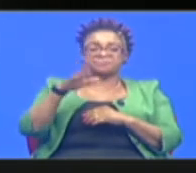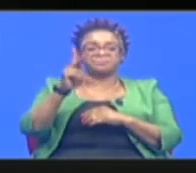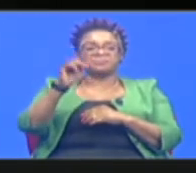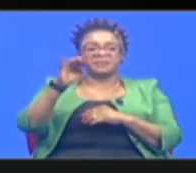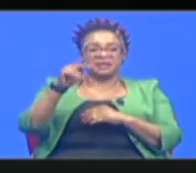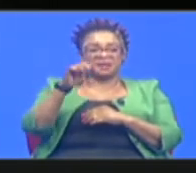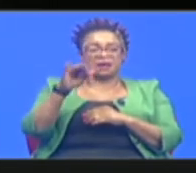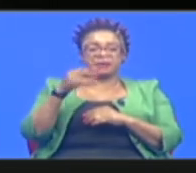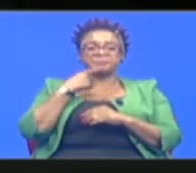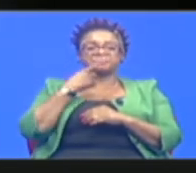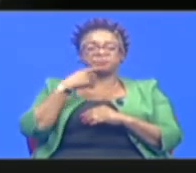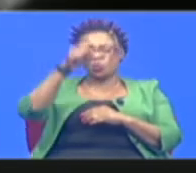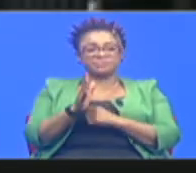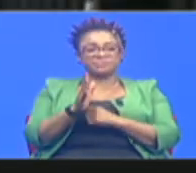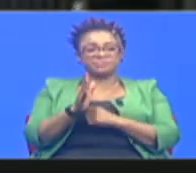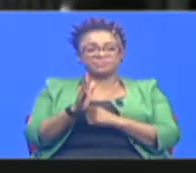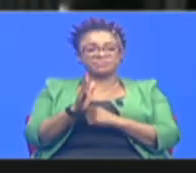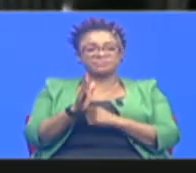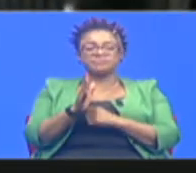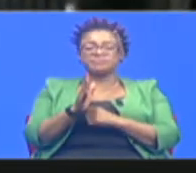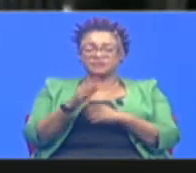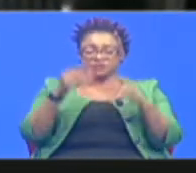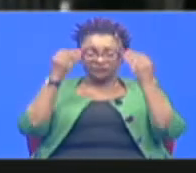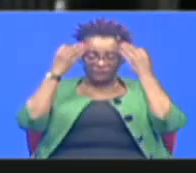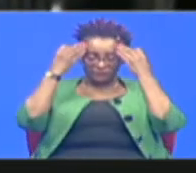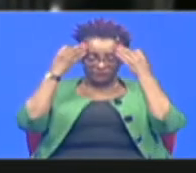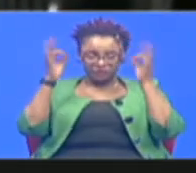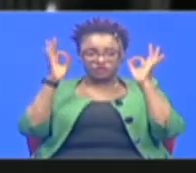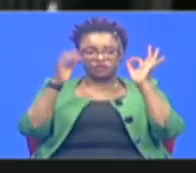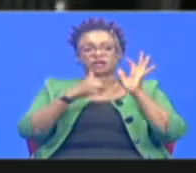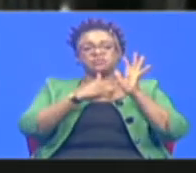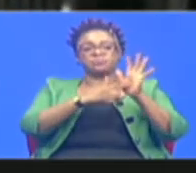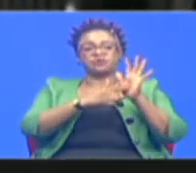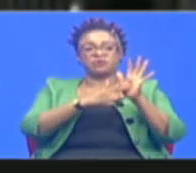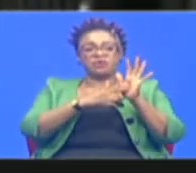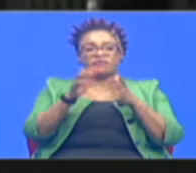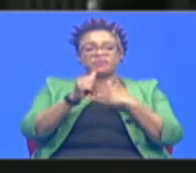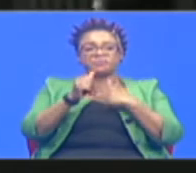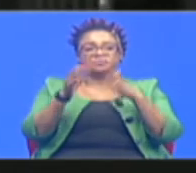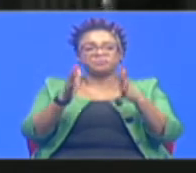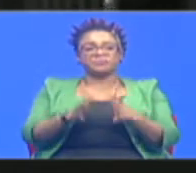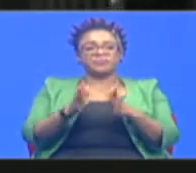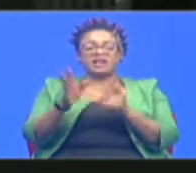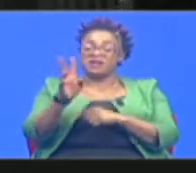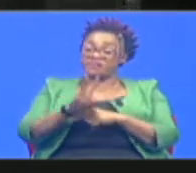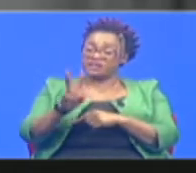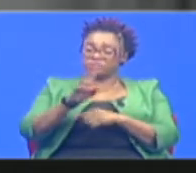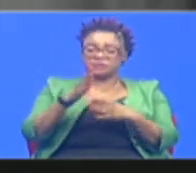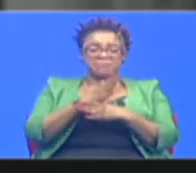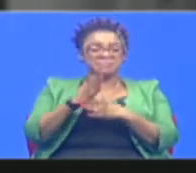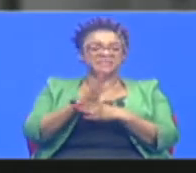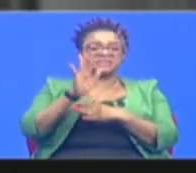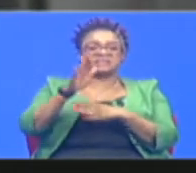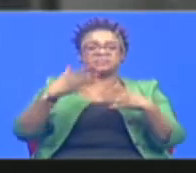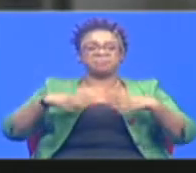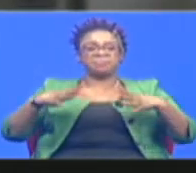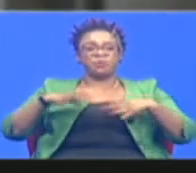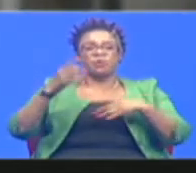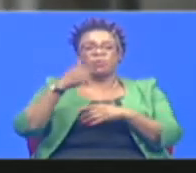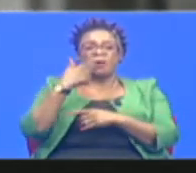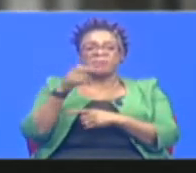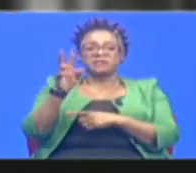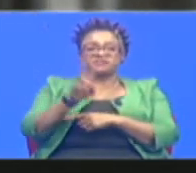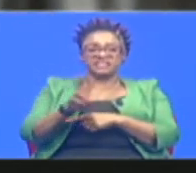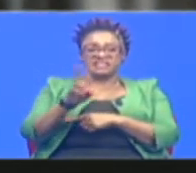Nyinyi, which means you for fresh exposure of fallen leaders and values among a citizenry who have been victims of